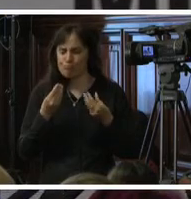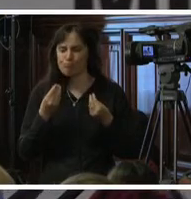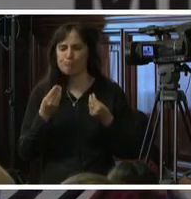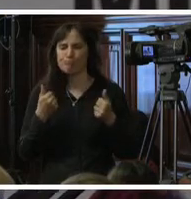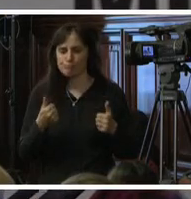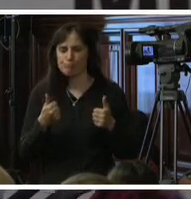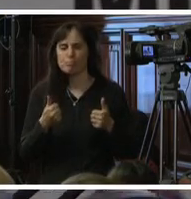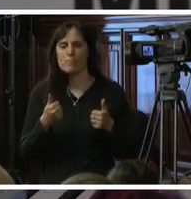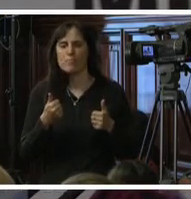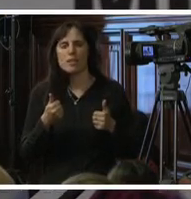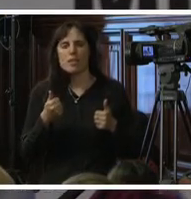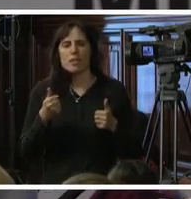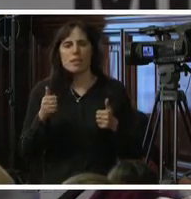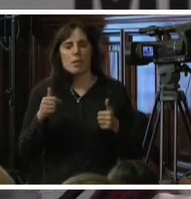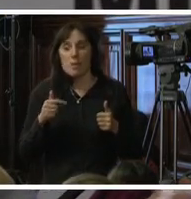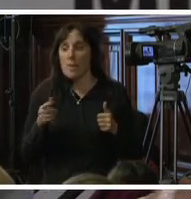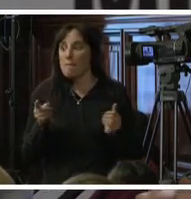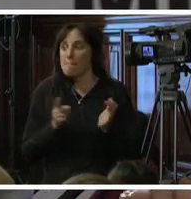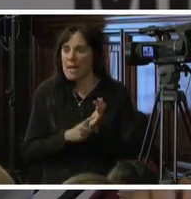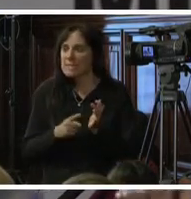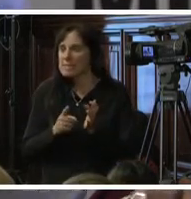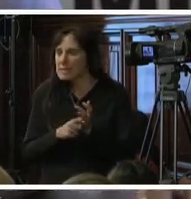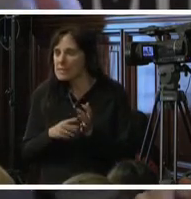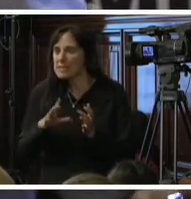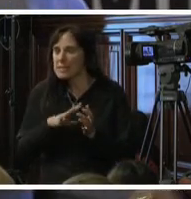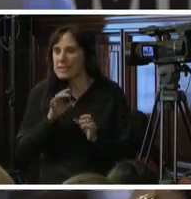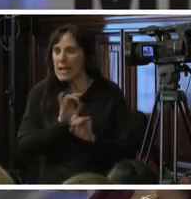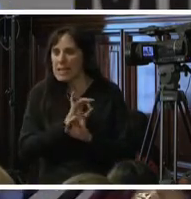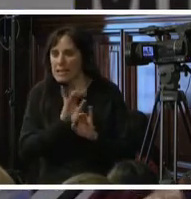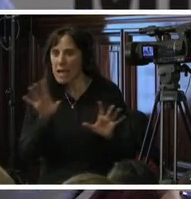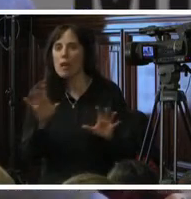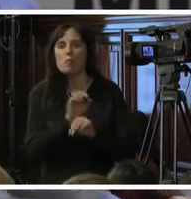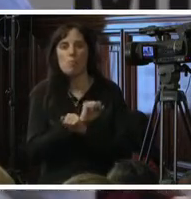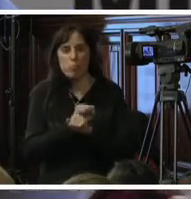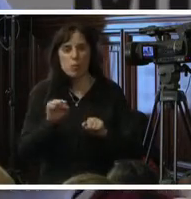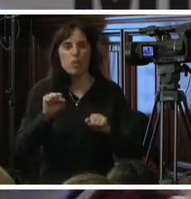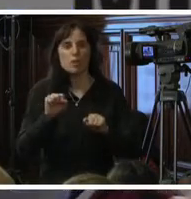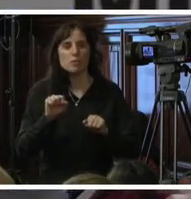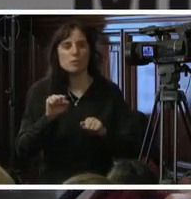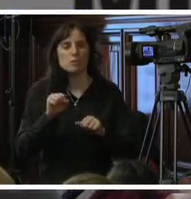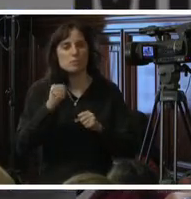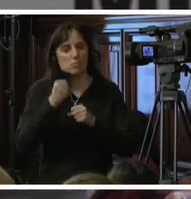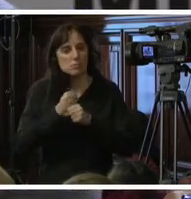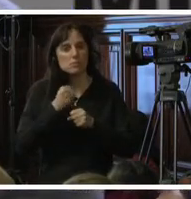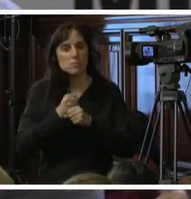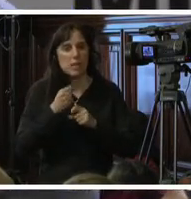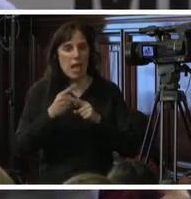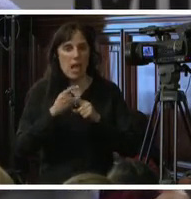more we cohere, the more we are likely to succeed. And within the Commission, all the